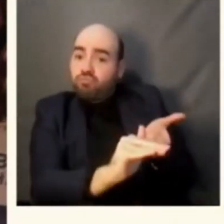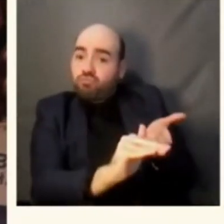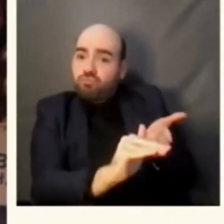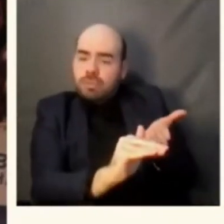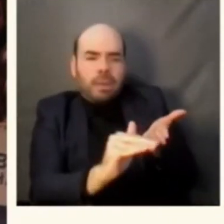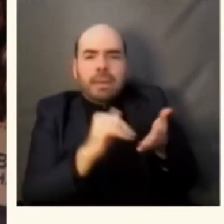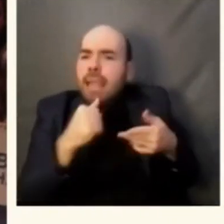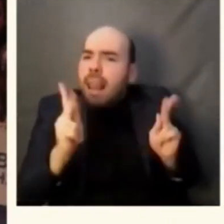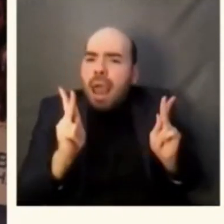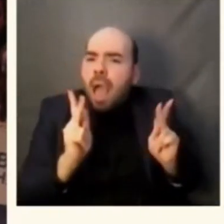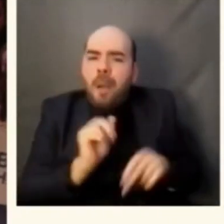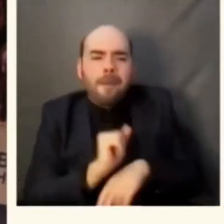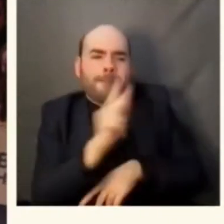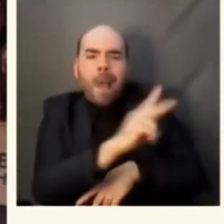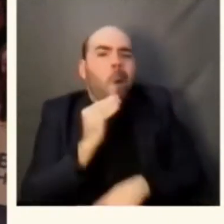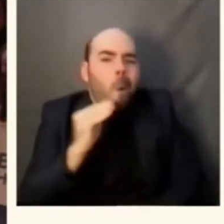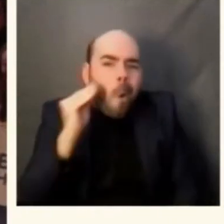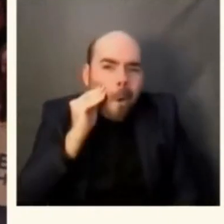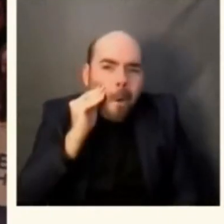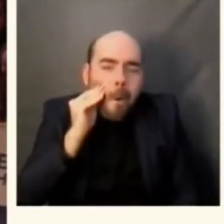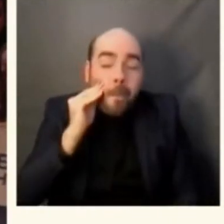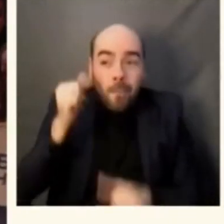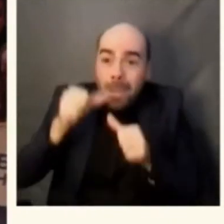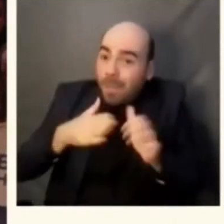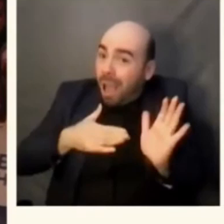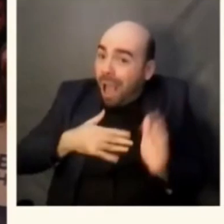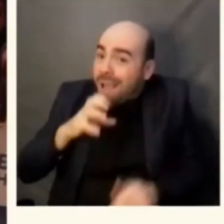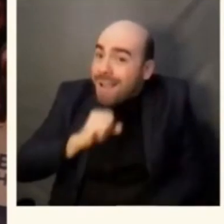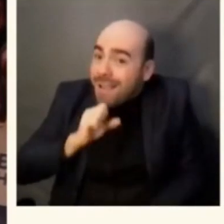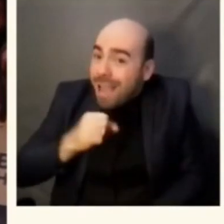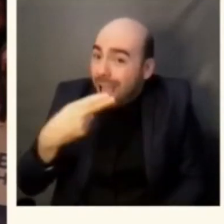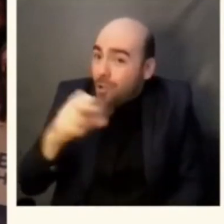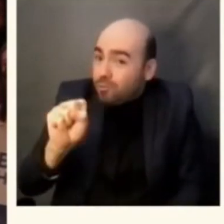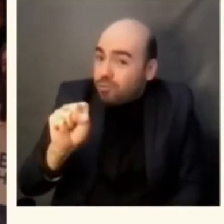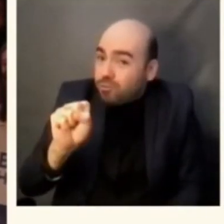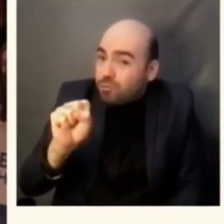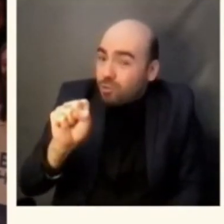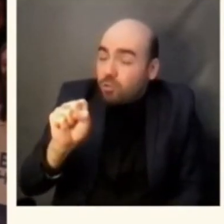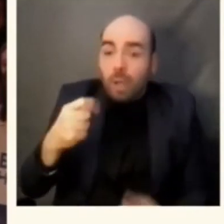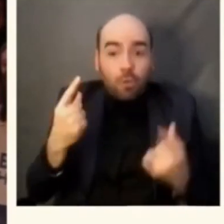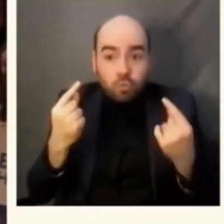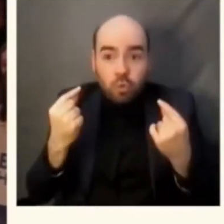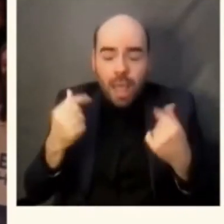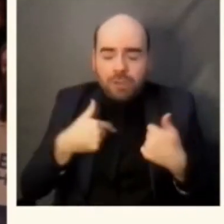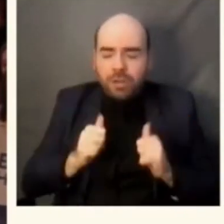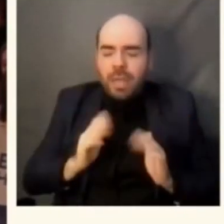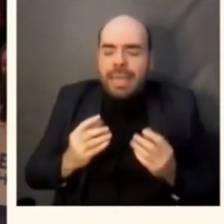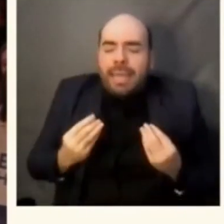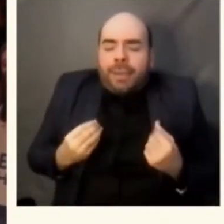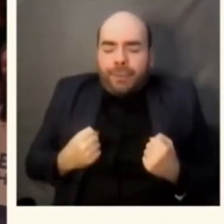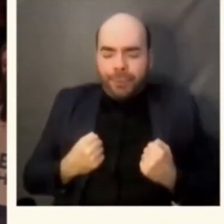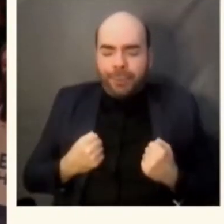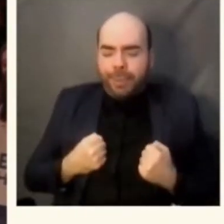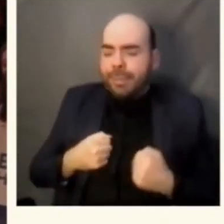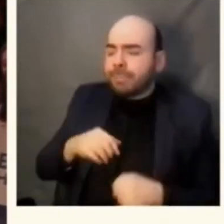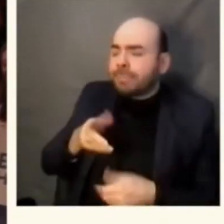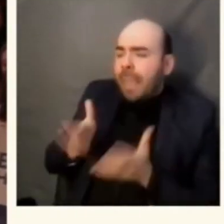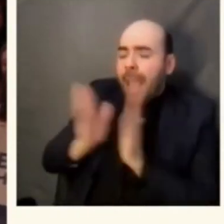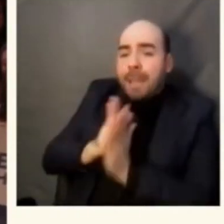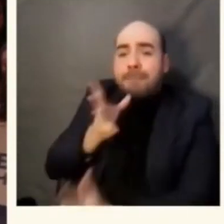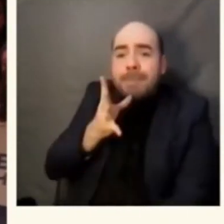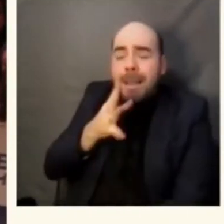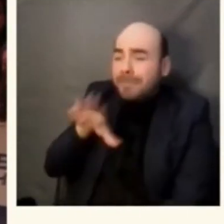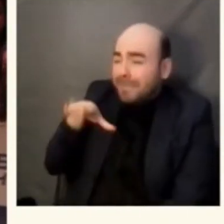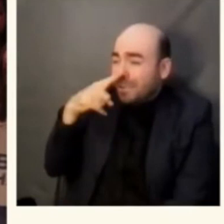my courage, remember I was in high school, and I asked my mom, can she come stay with us?